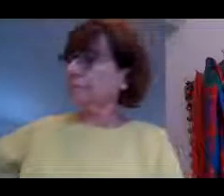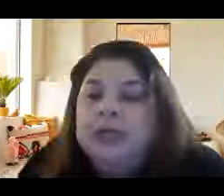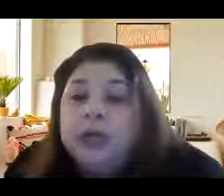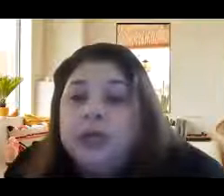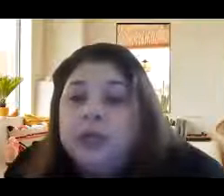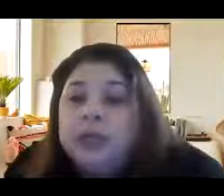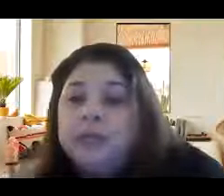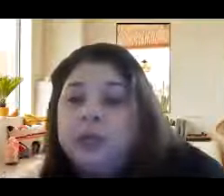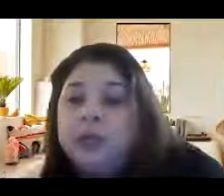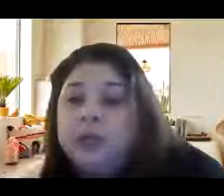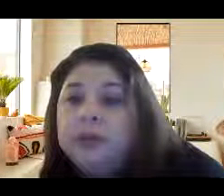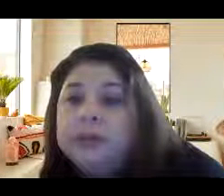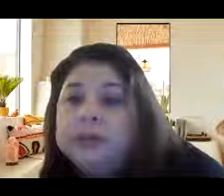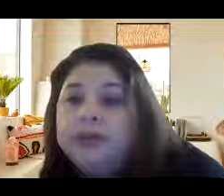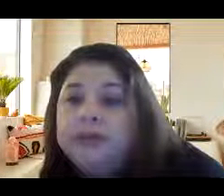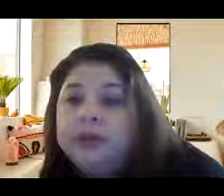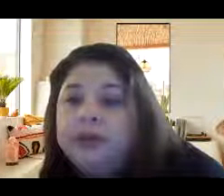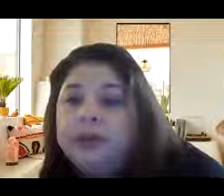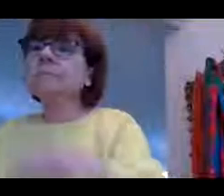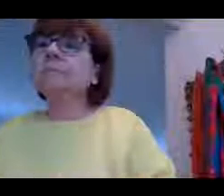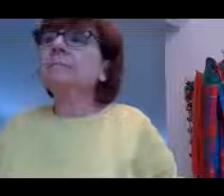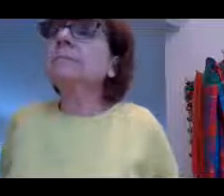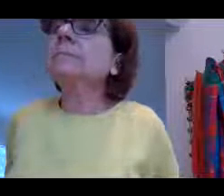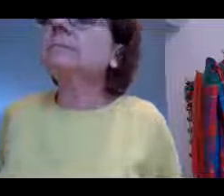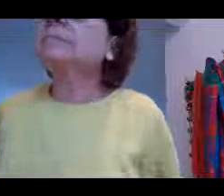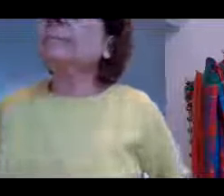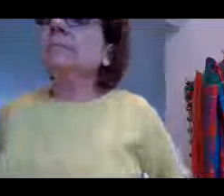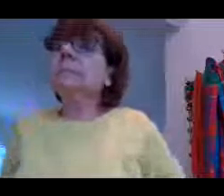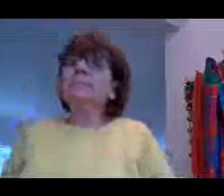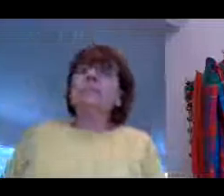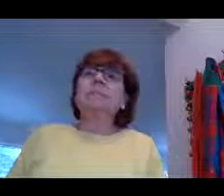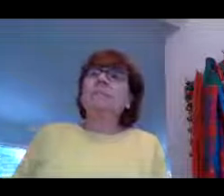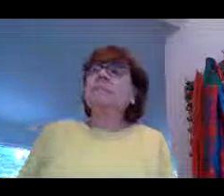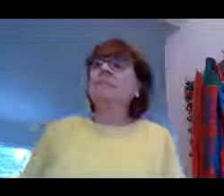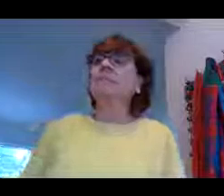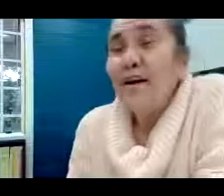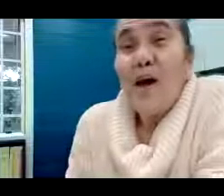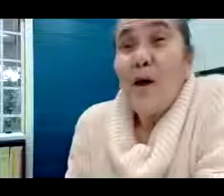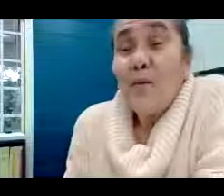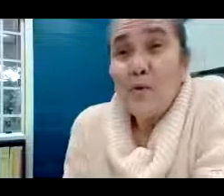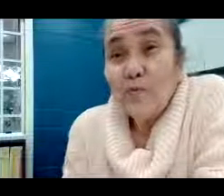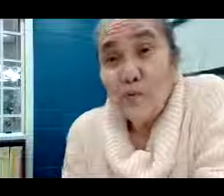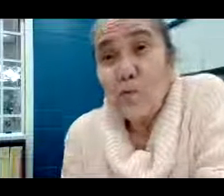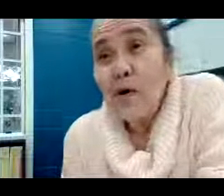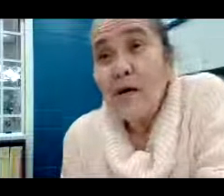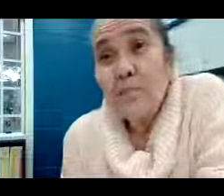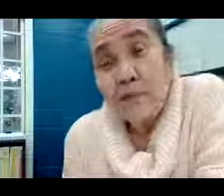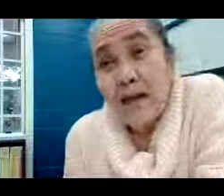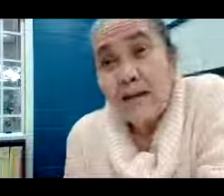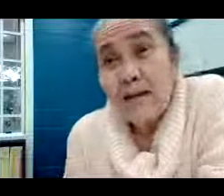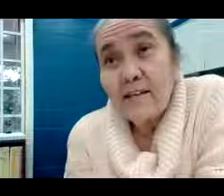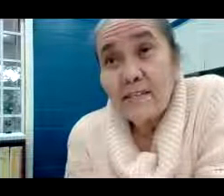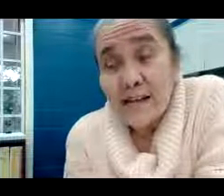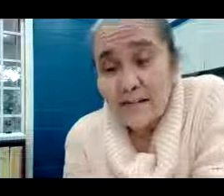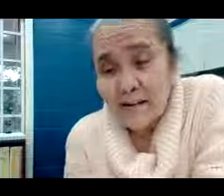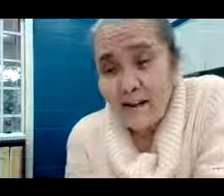Dr. Mora, do you want to unmute? Let me see. Yeah. I just want to thank everybody. I received the beautiful